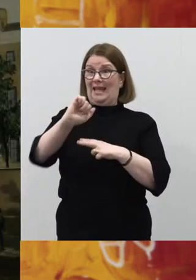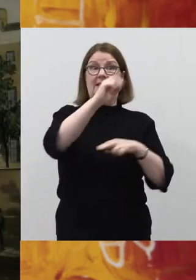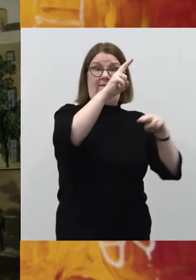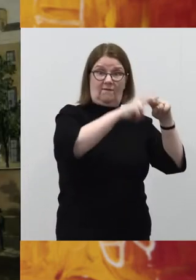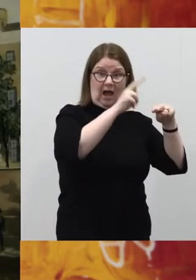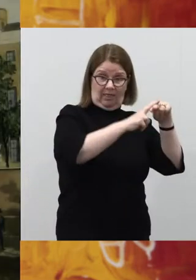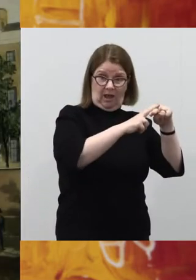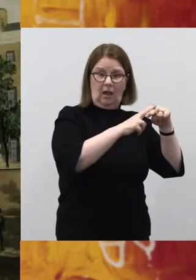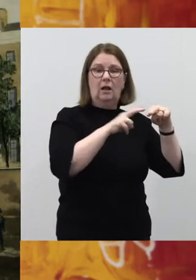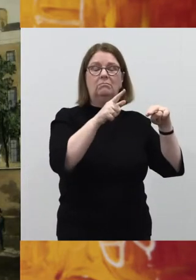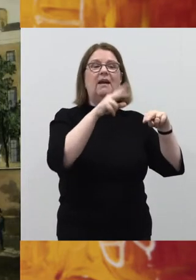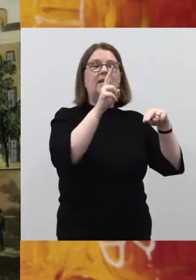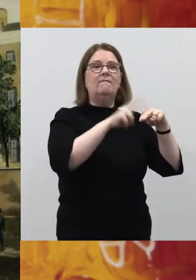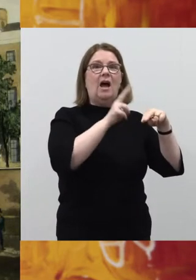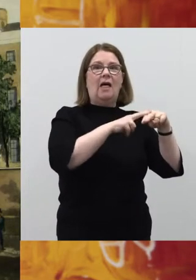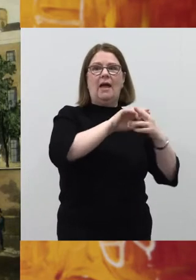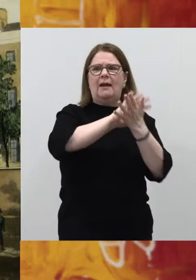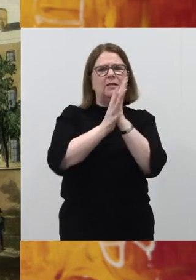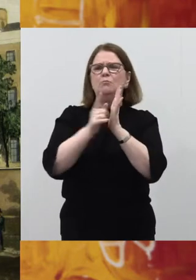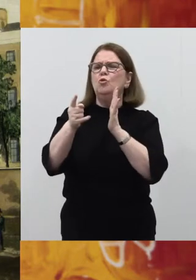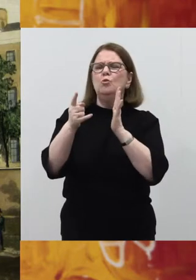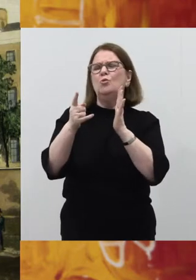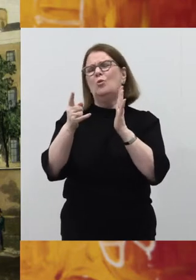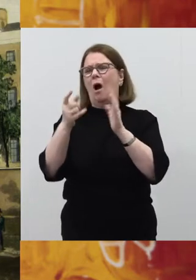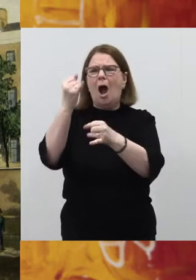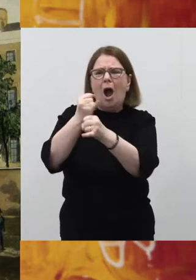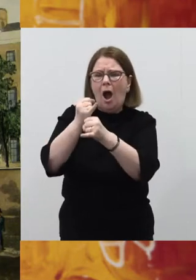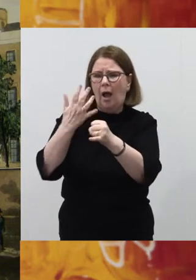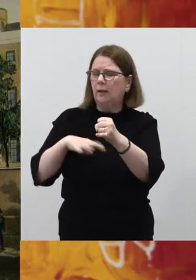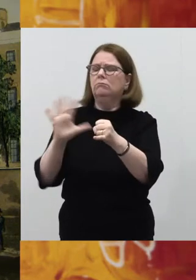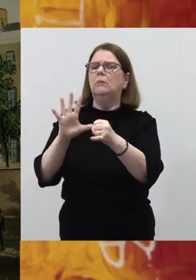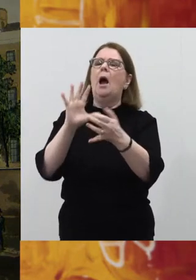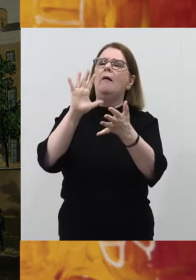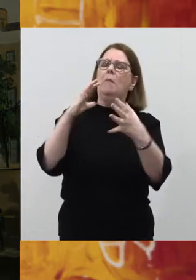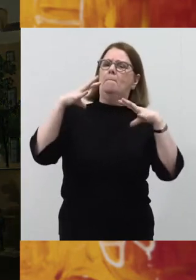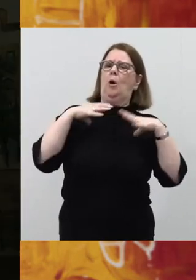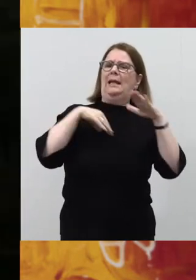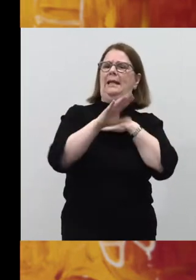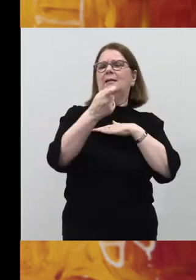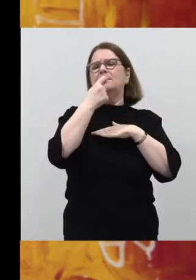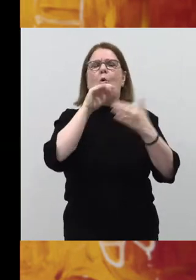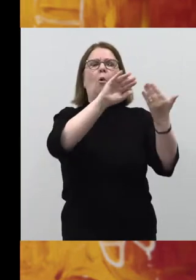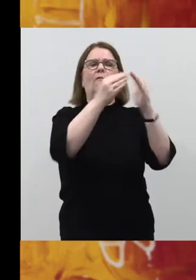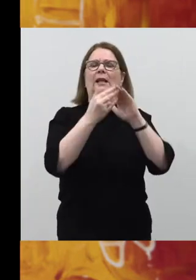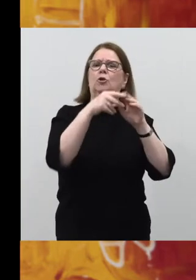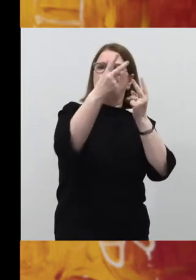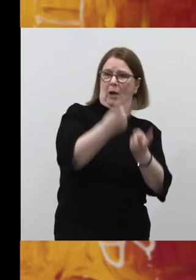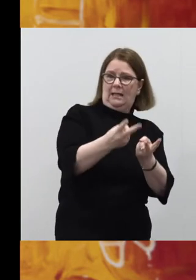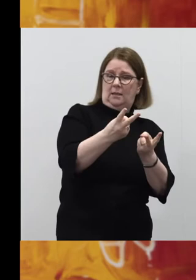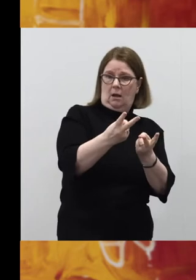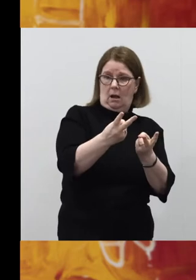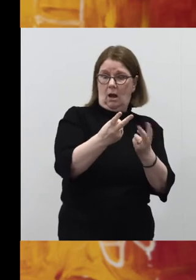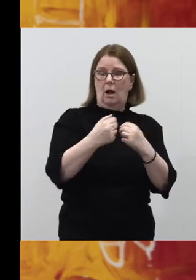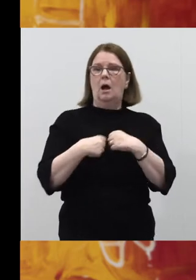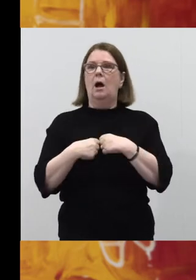He was diagnosed with dementia praecox, which we would now call paranoid schizophrenia, and he was sent to Bedlam,